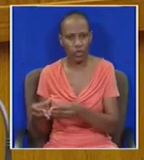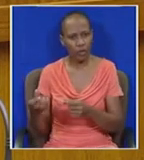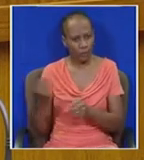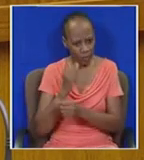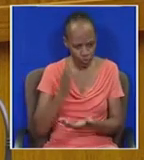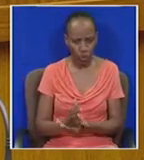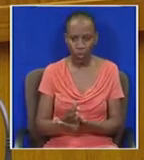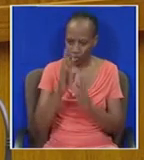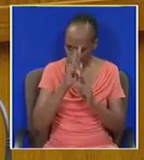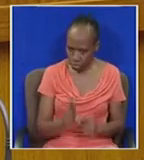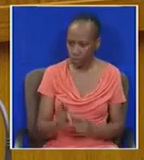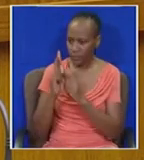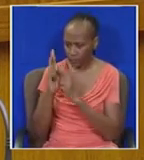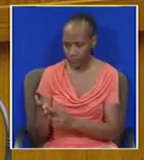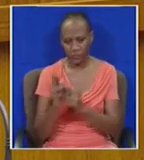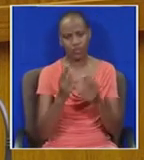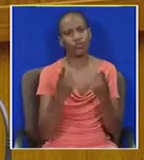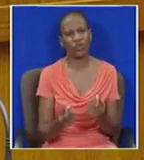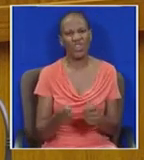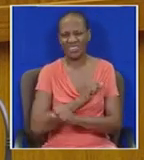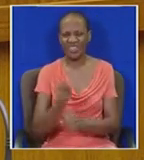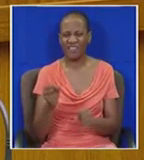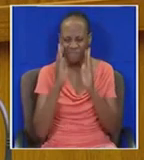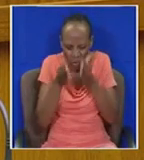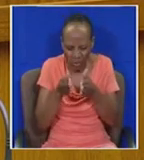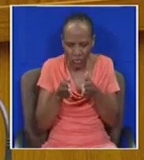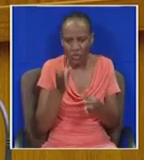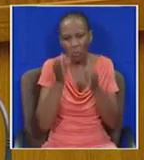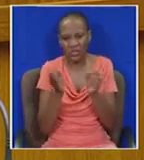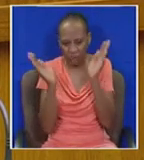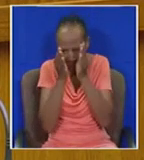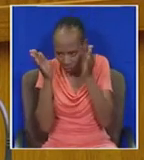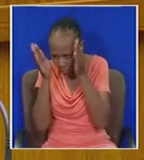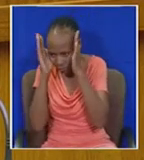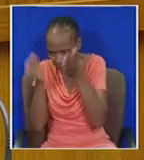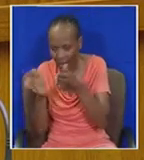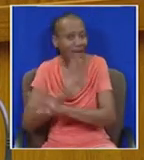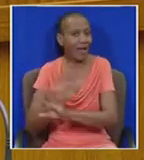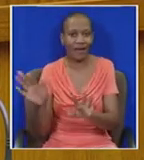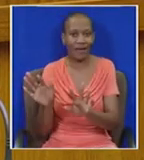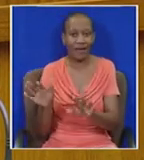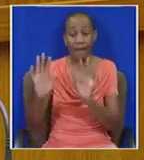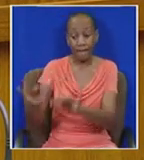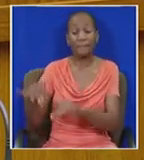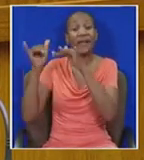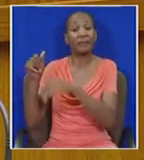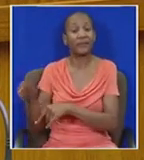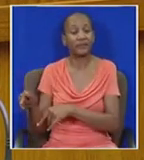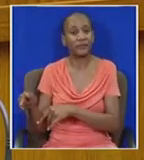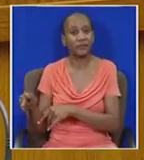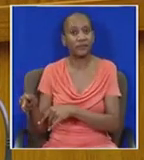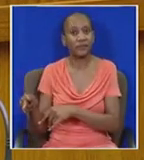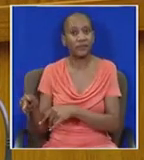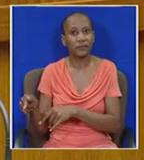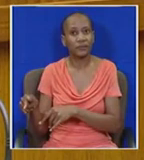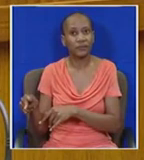factor and not narrow party politics. As Parliament, we must not and cannot ever